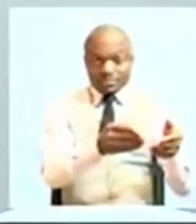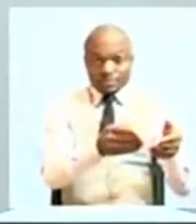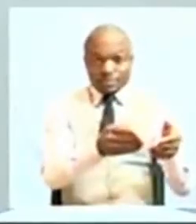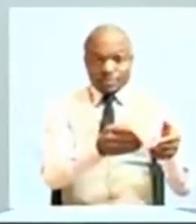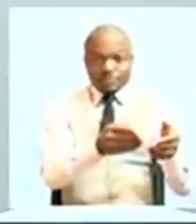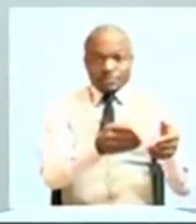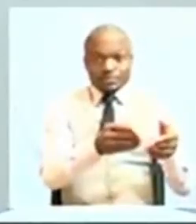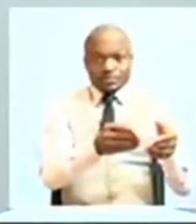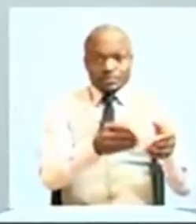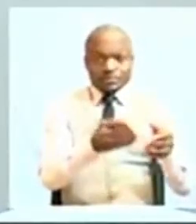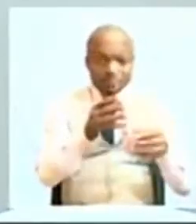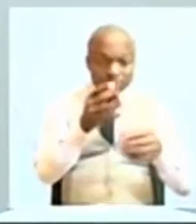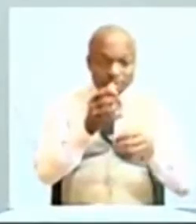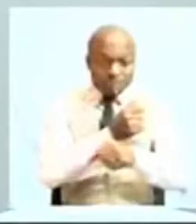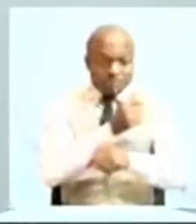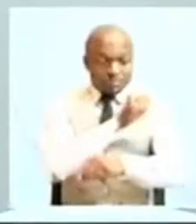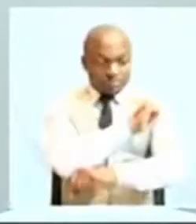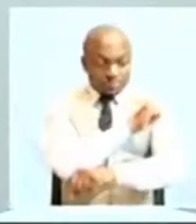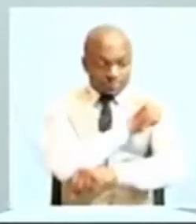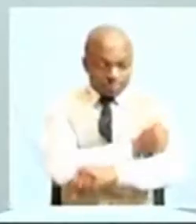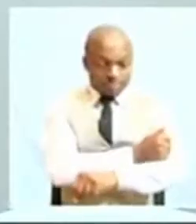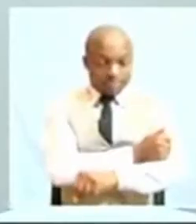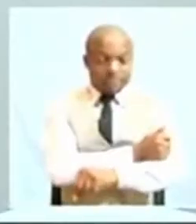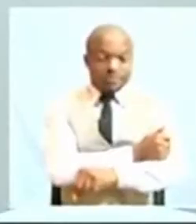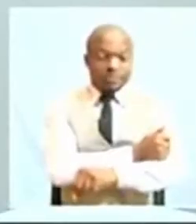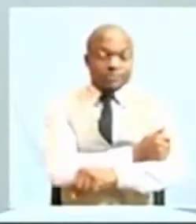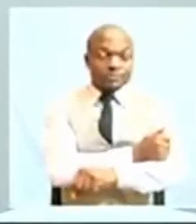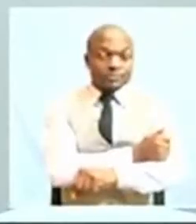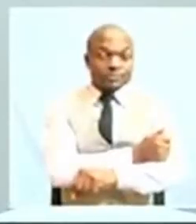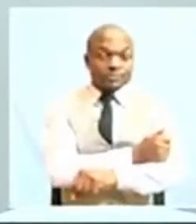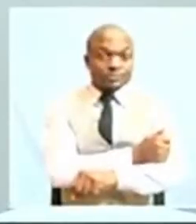went to seek authority of,